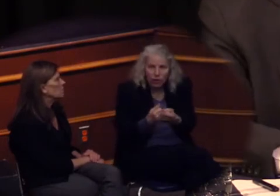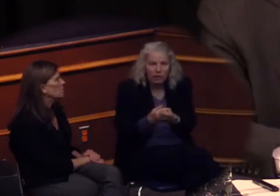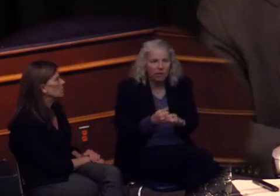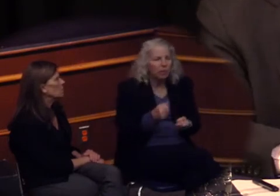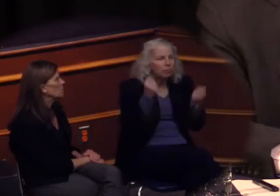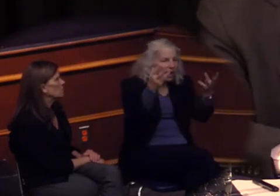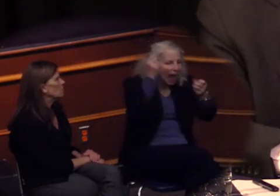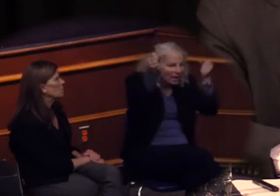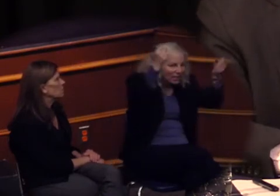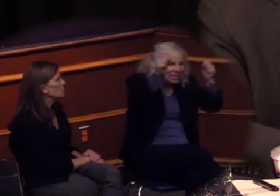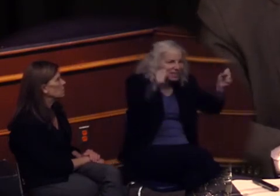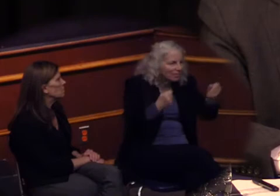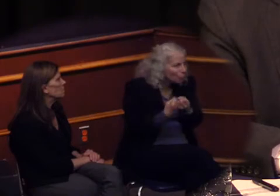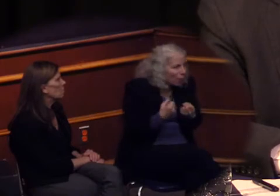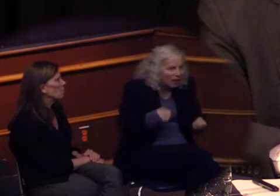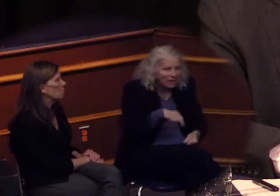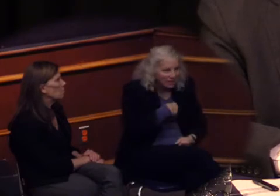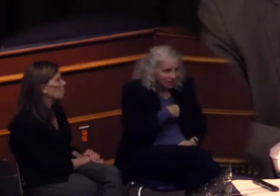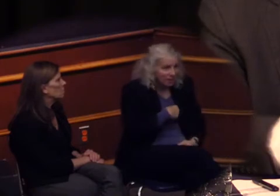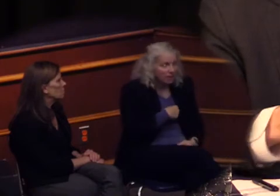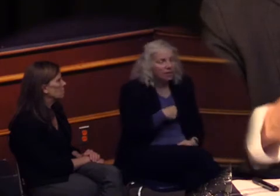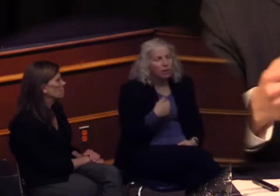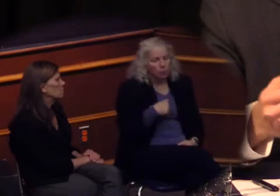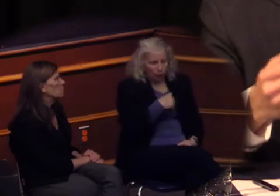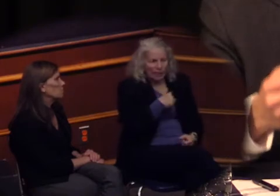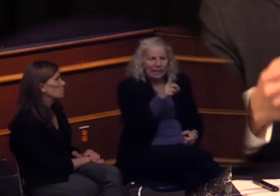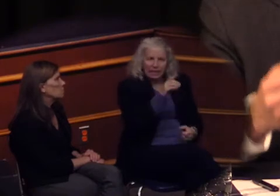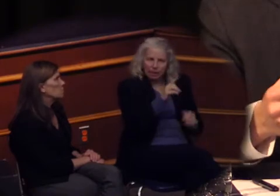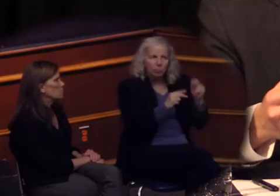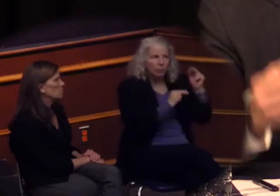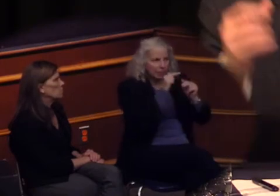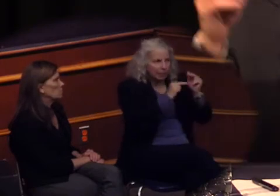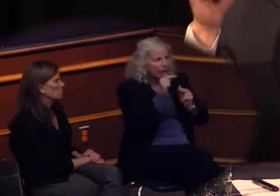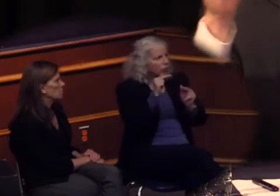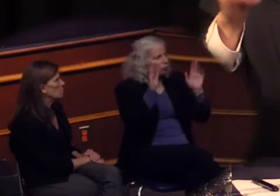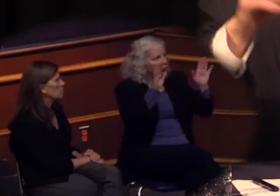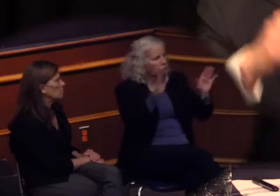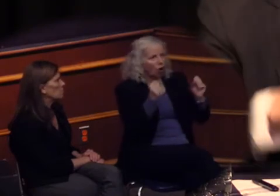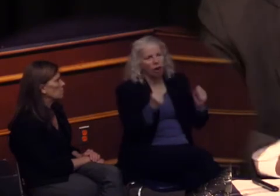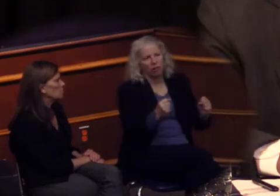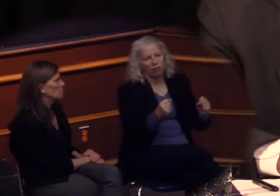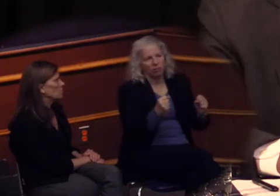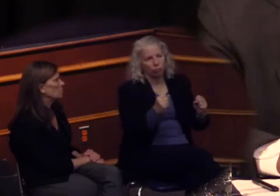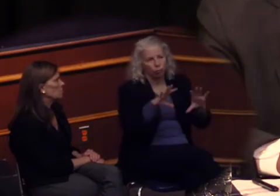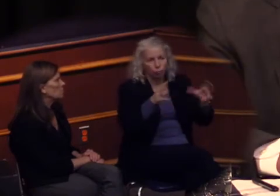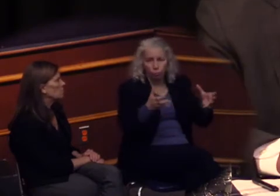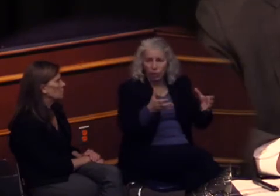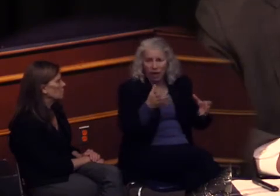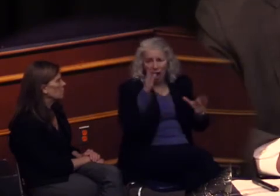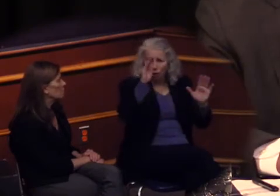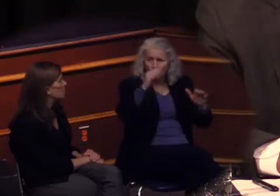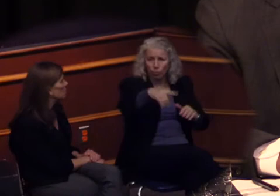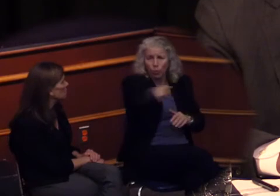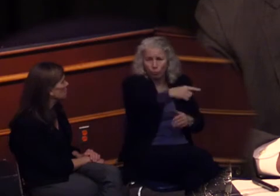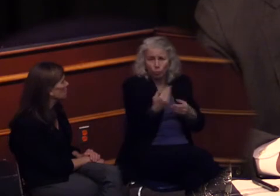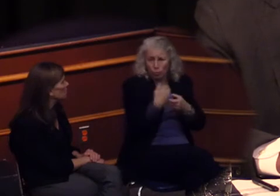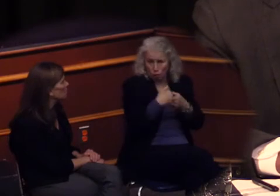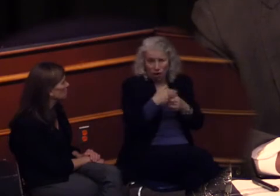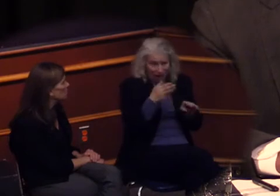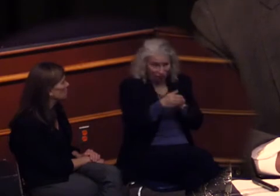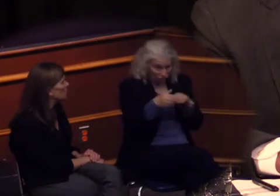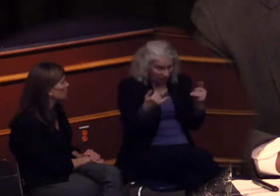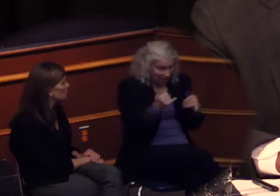activists all over this state. And we have built a strong campaign. And I'm hoping every single one of you will join us after tonight